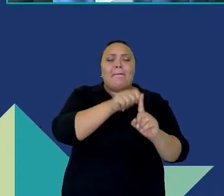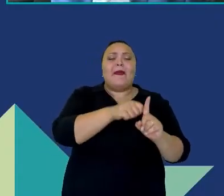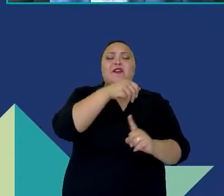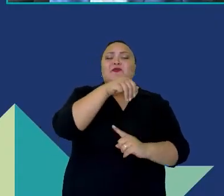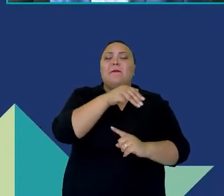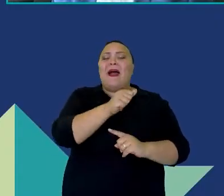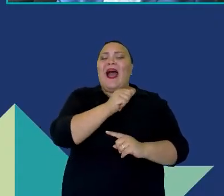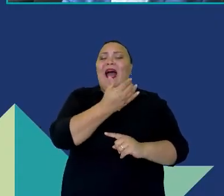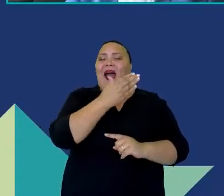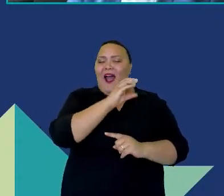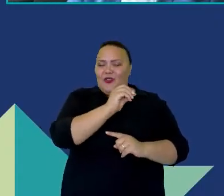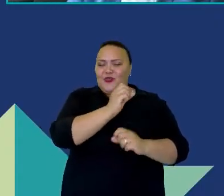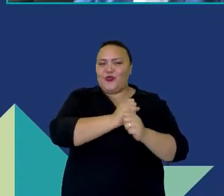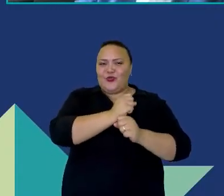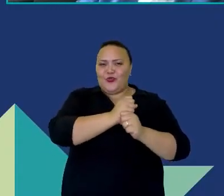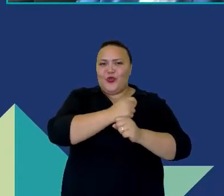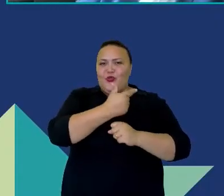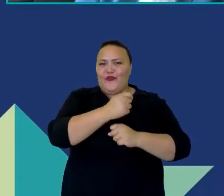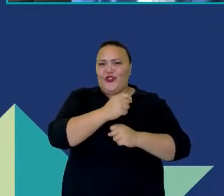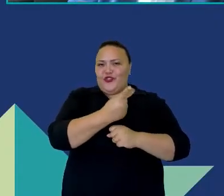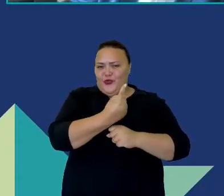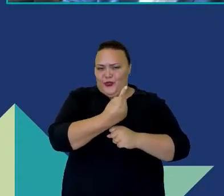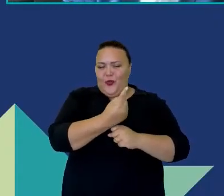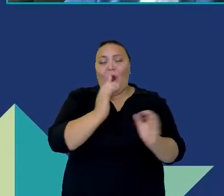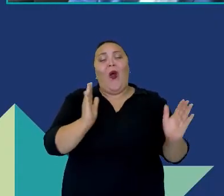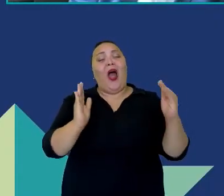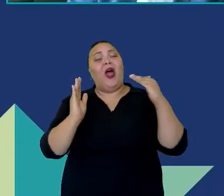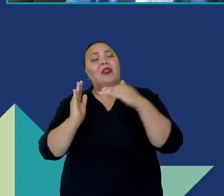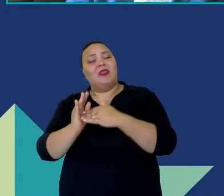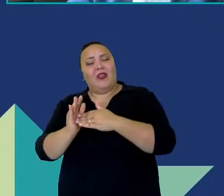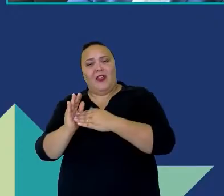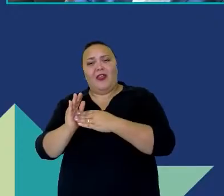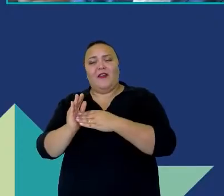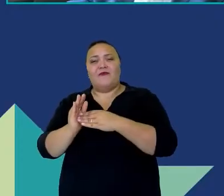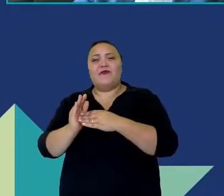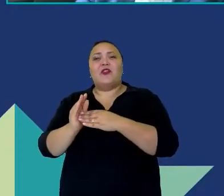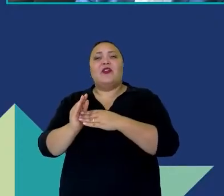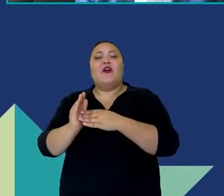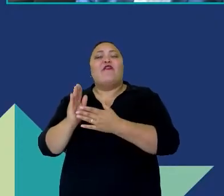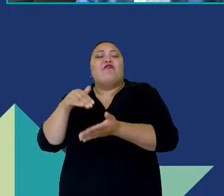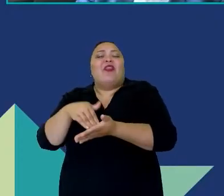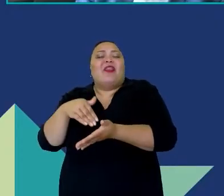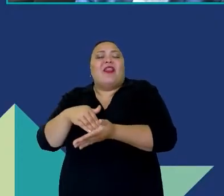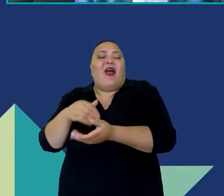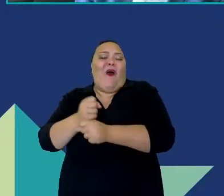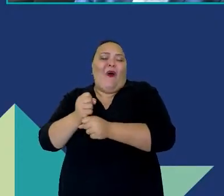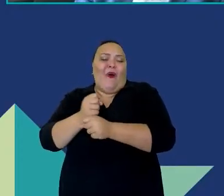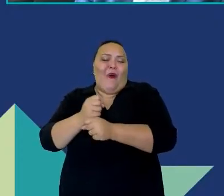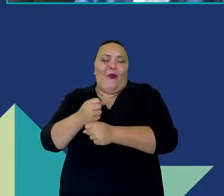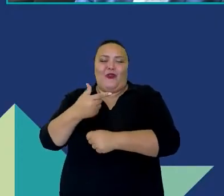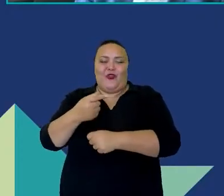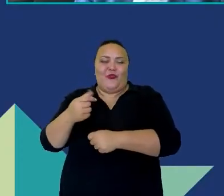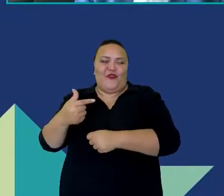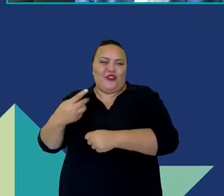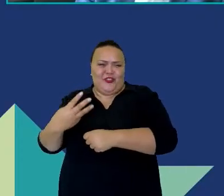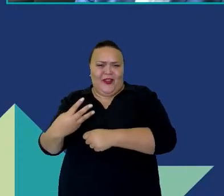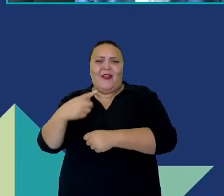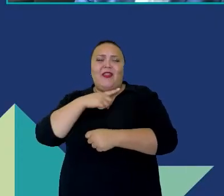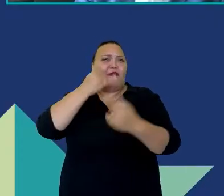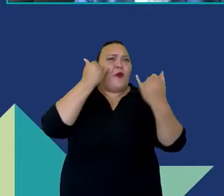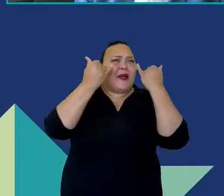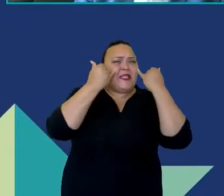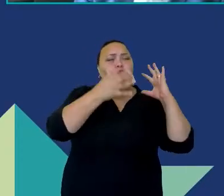shows till end of 2023. So historic data plotting is because you want to see trends as